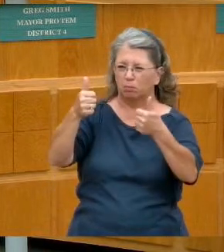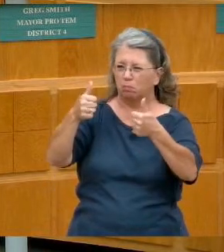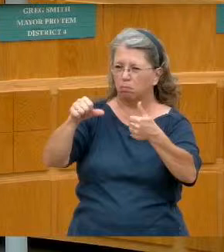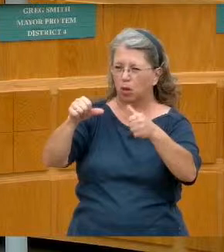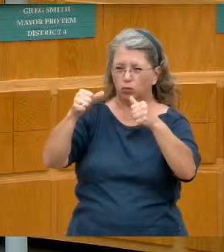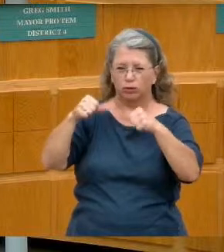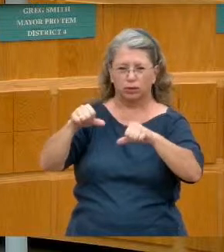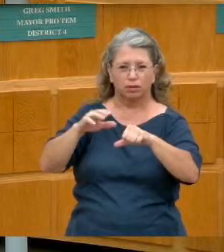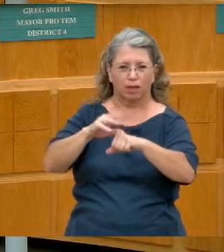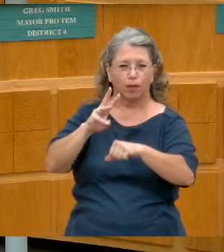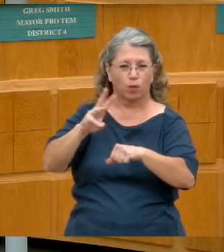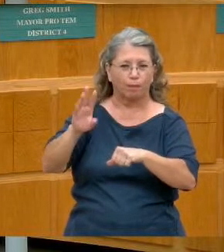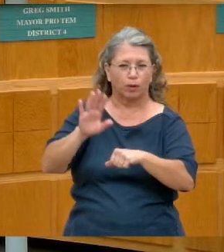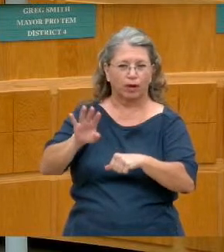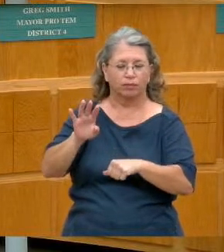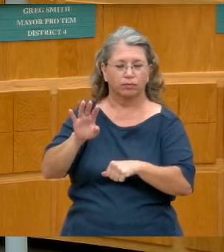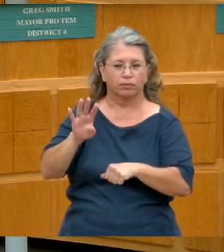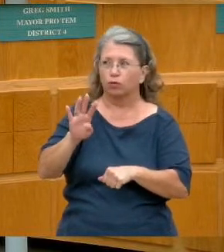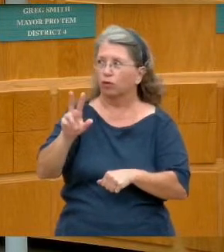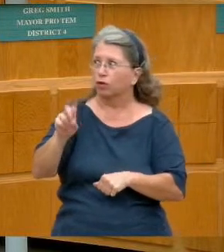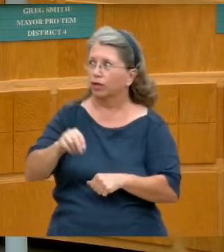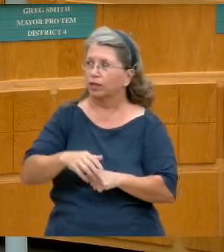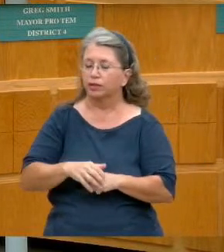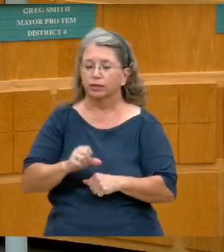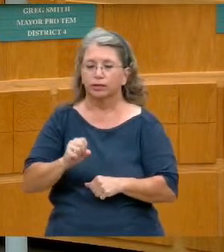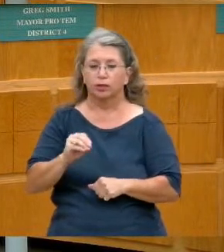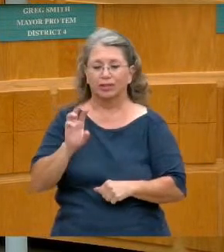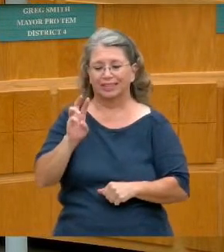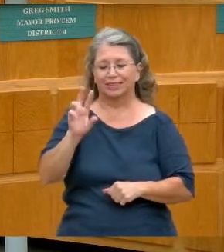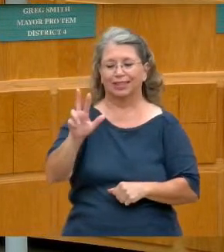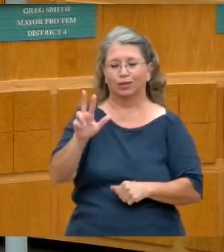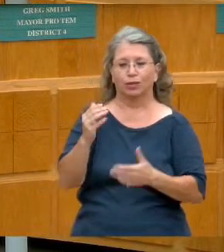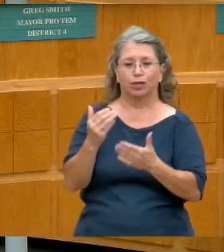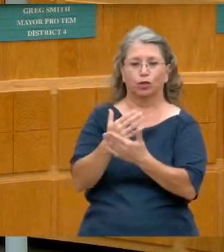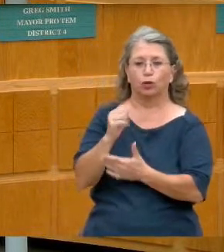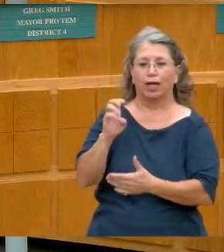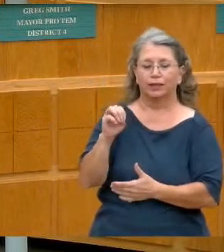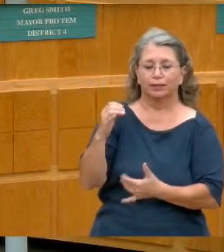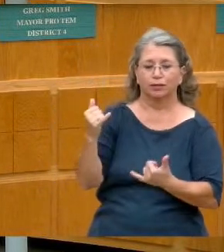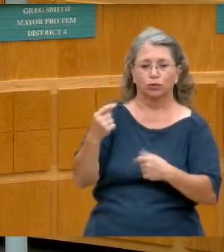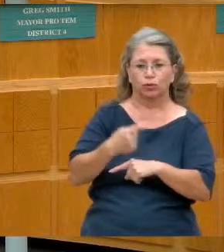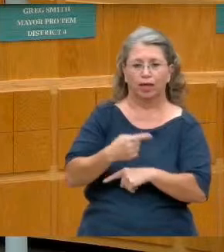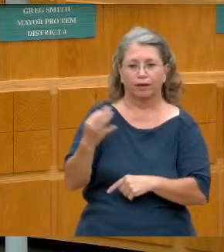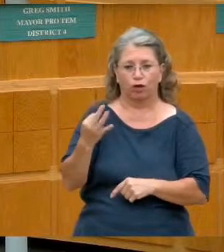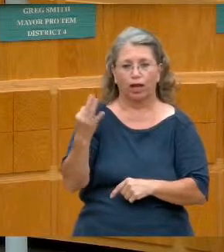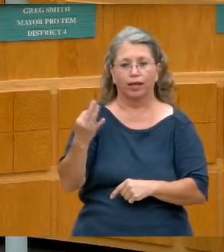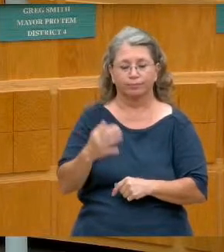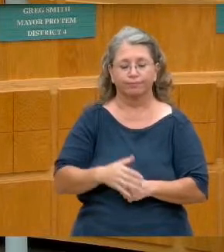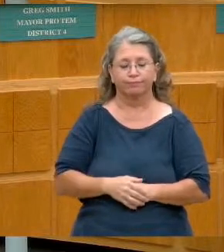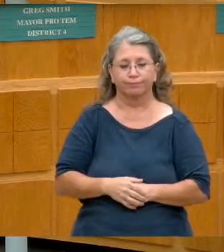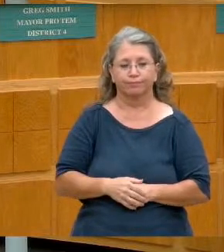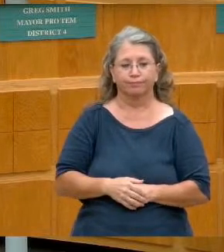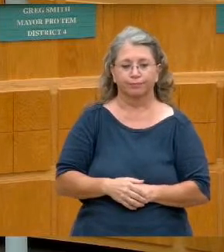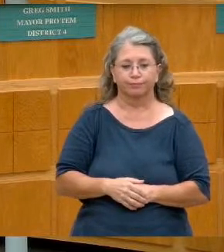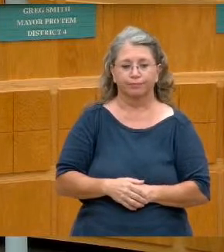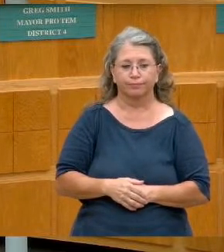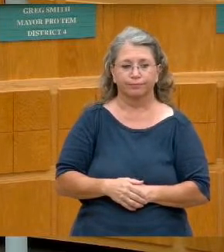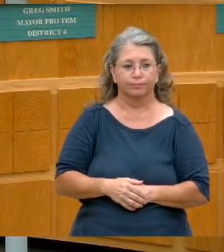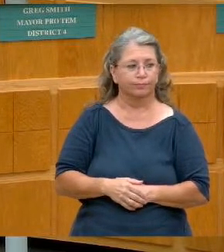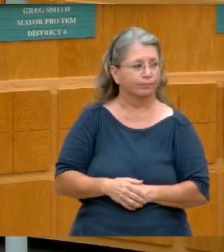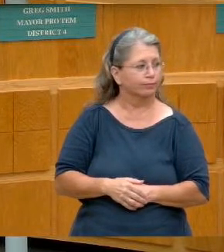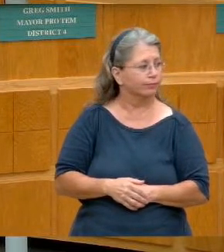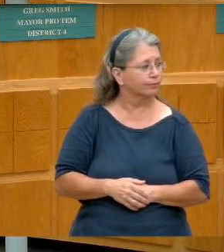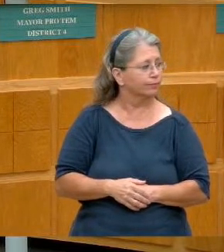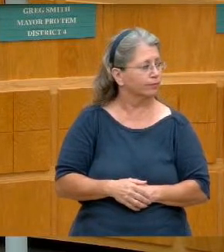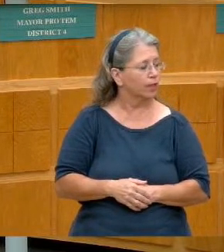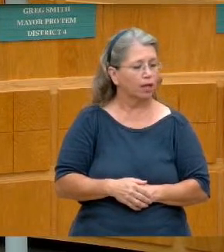4:35, we'll report that number. So 63 new cases today for Friday. And as I mentioned, we're gonna get the mic wiped down. I'm